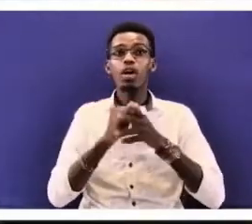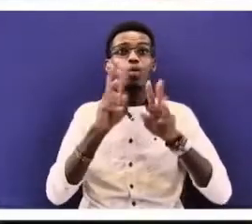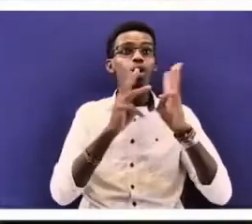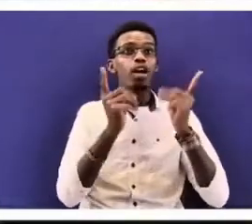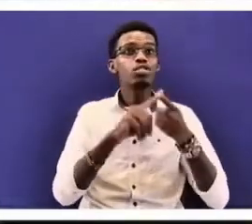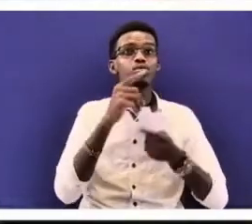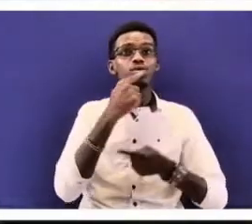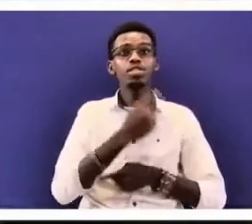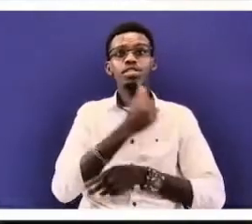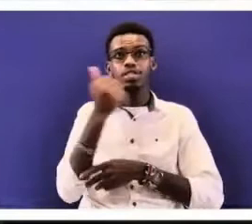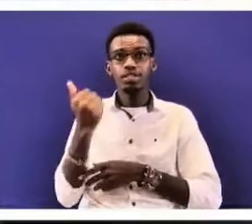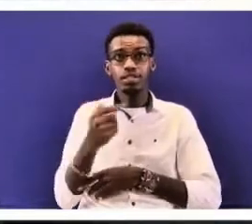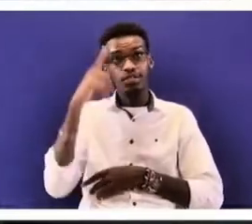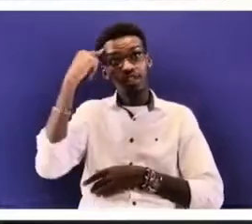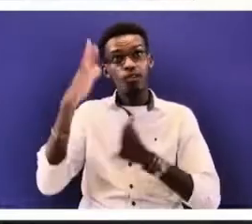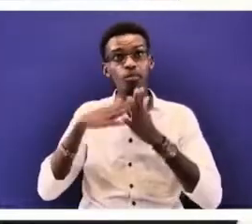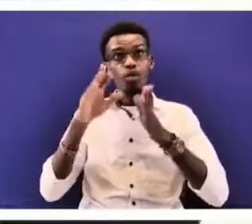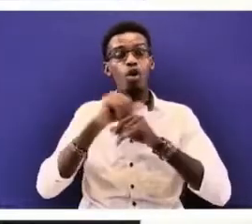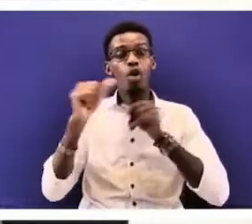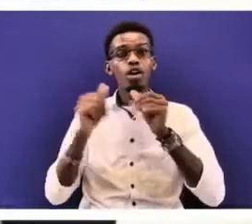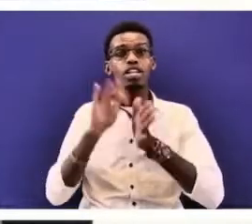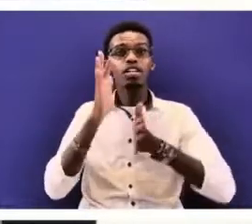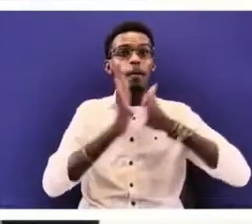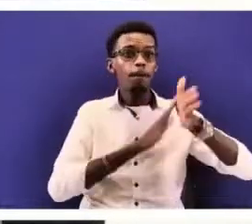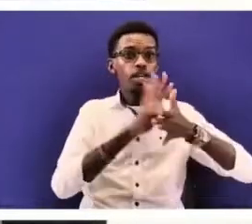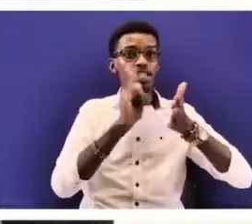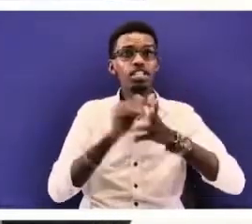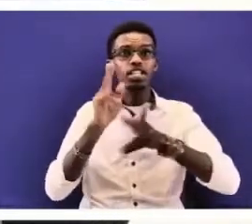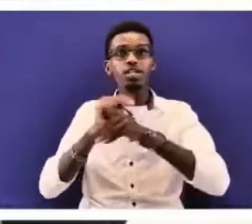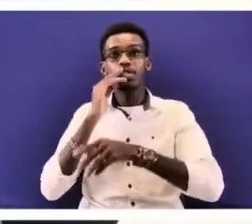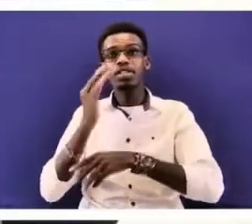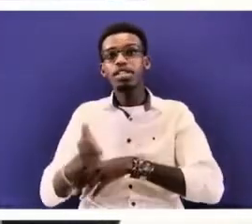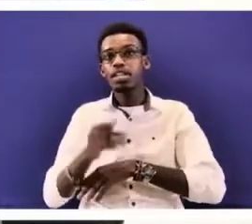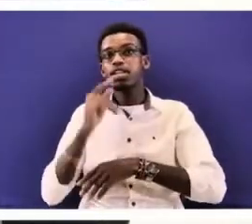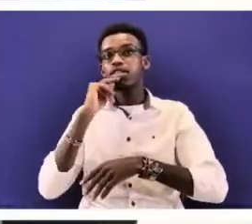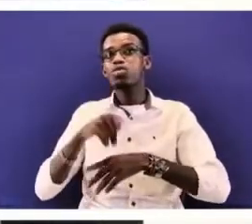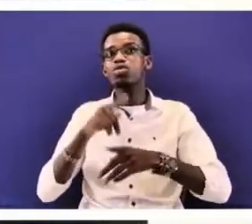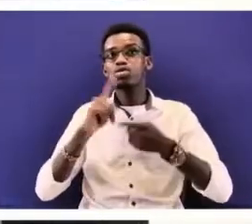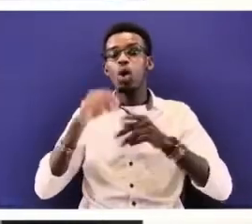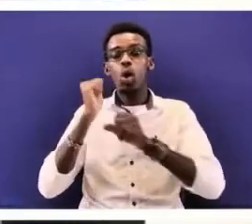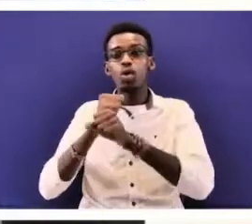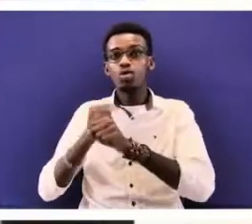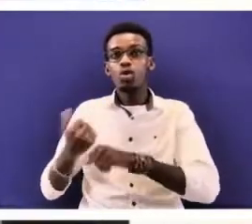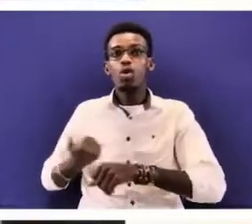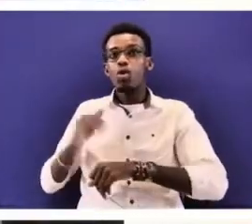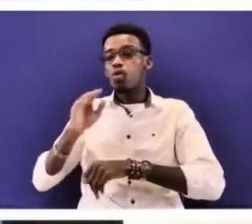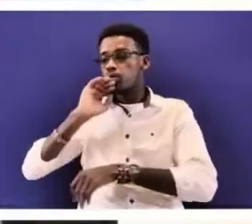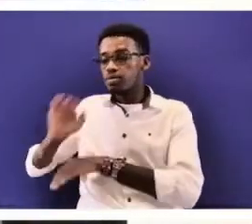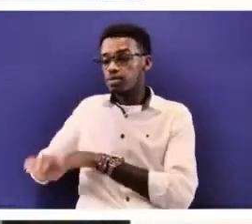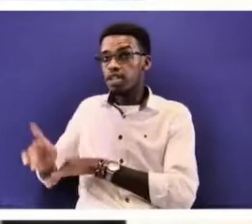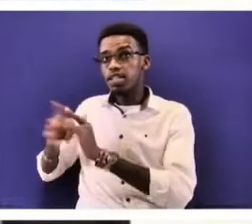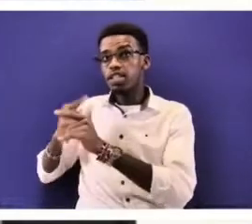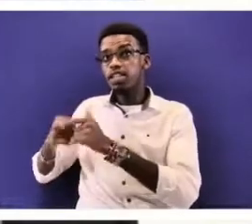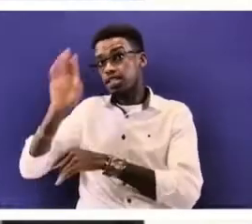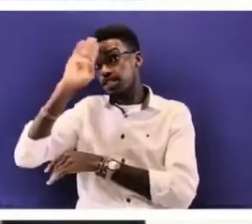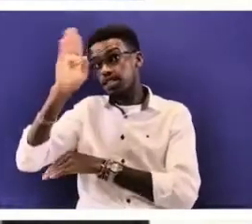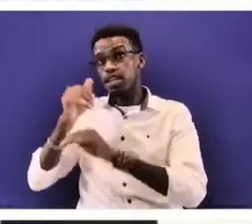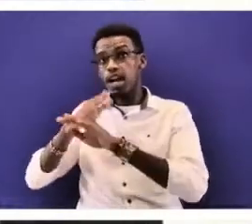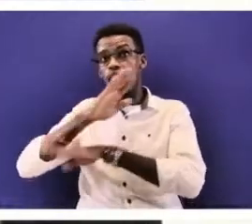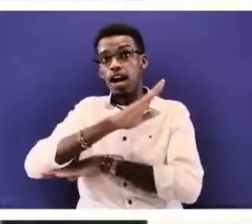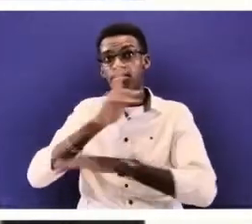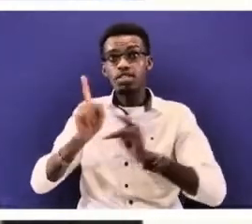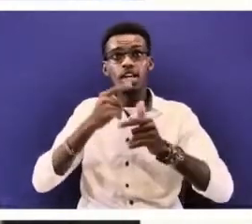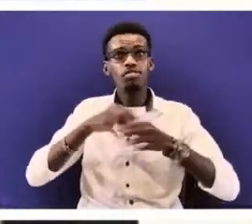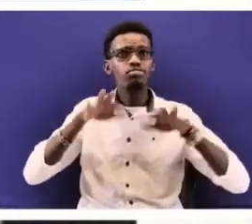other. From all the hours that we sat there, and this was during the time my daughter was young, so we'd go on Sunday afternoons, and she